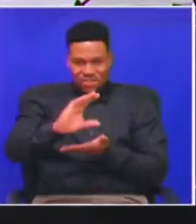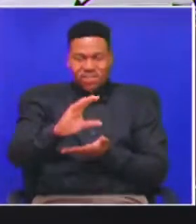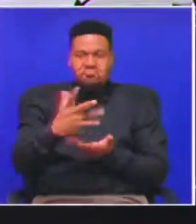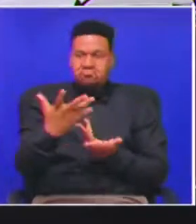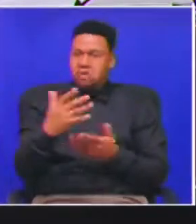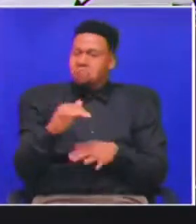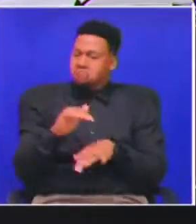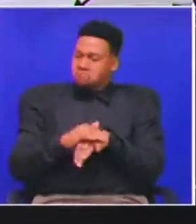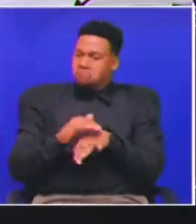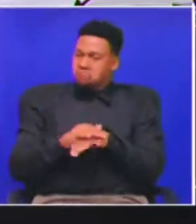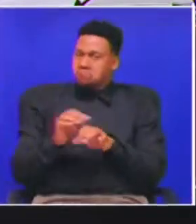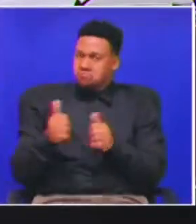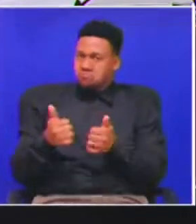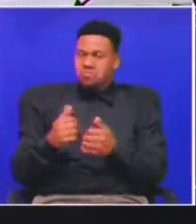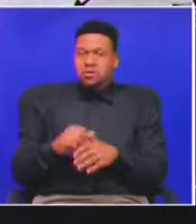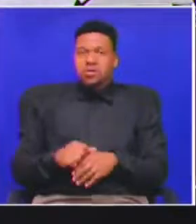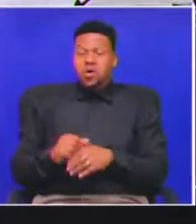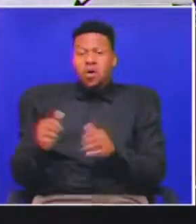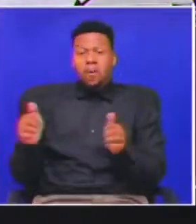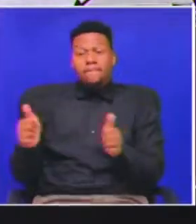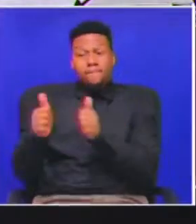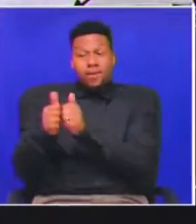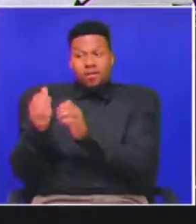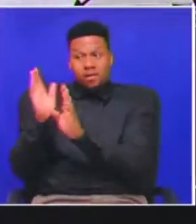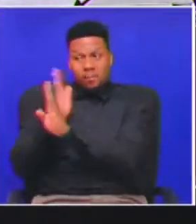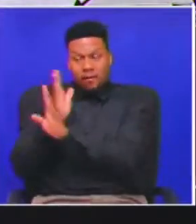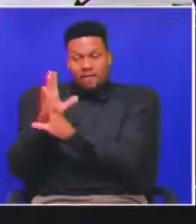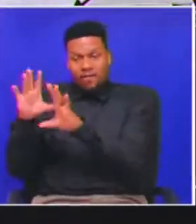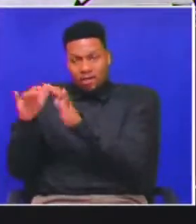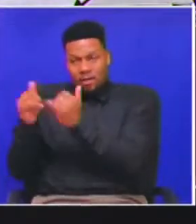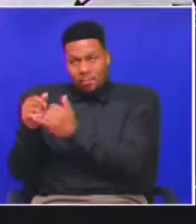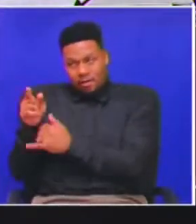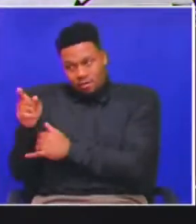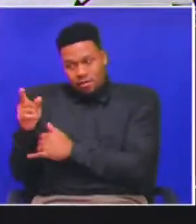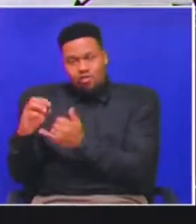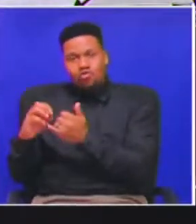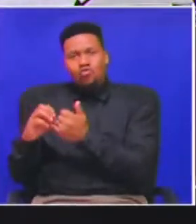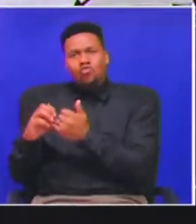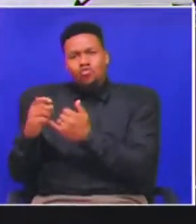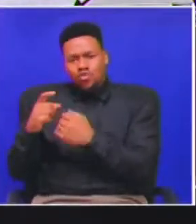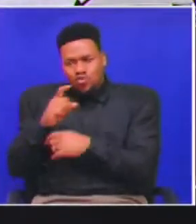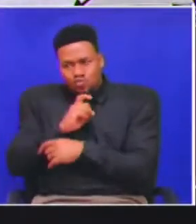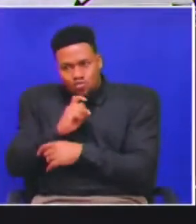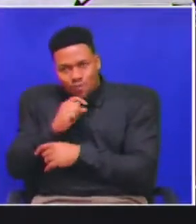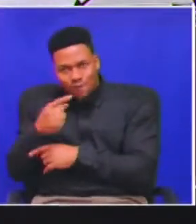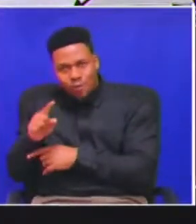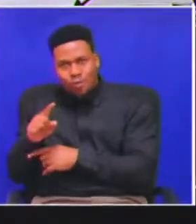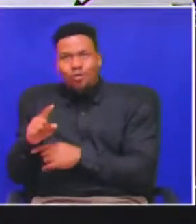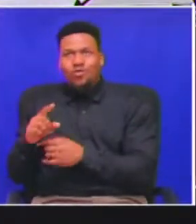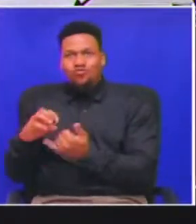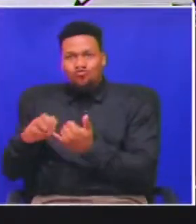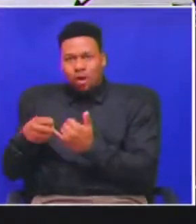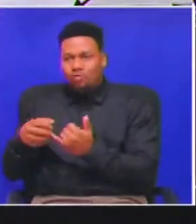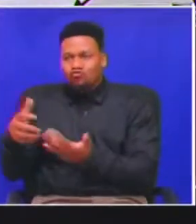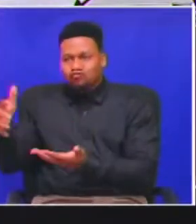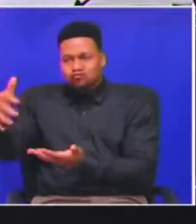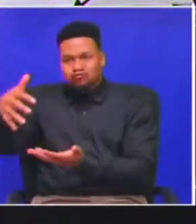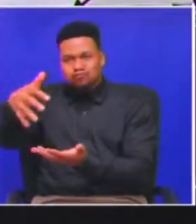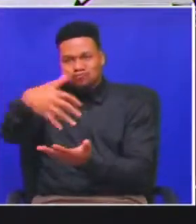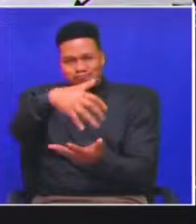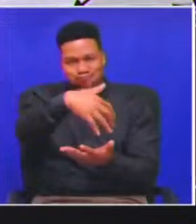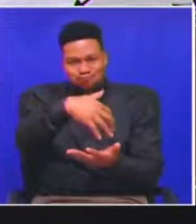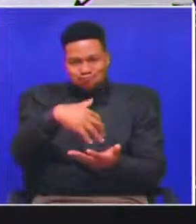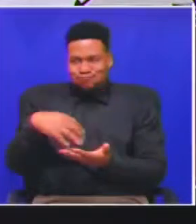sector and development finance institutions are being used to mobilize capital for strategic projects while